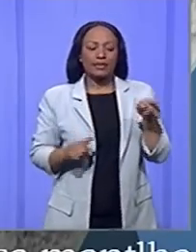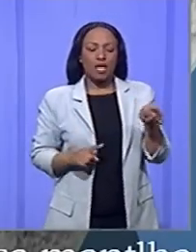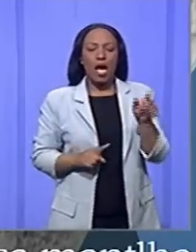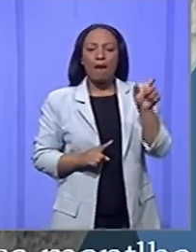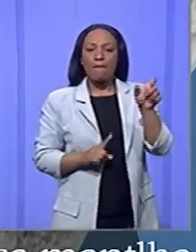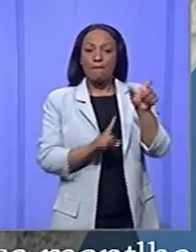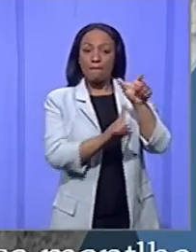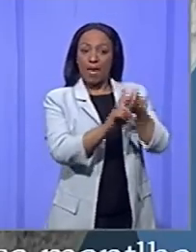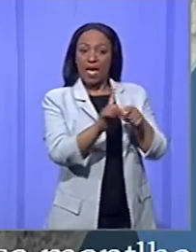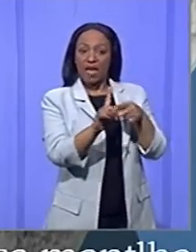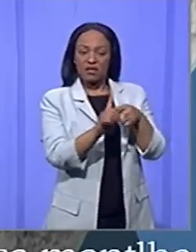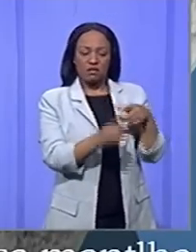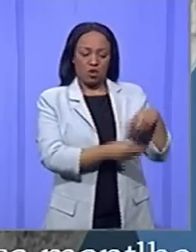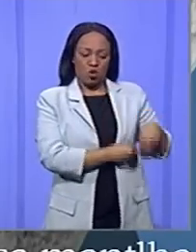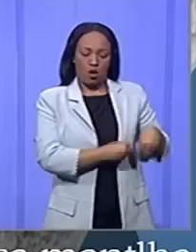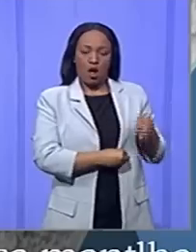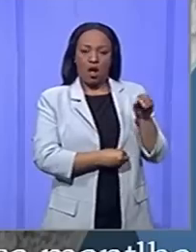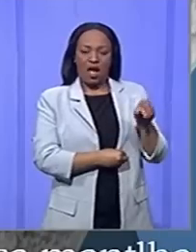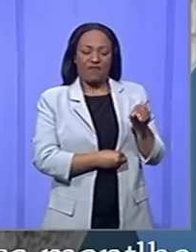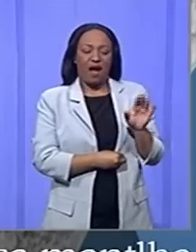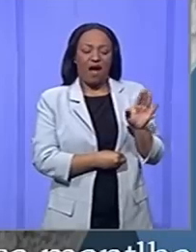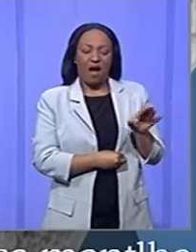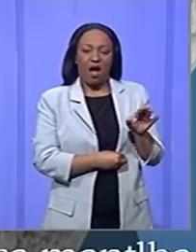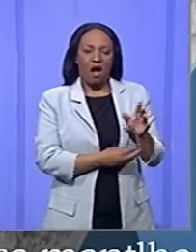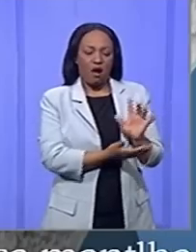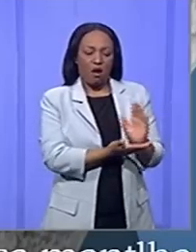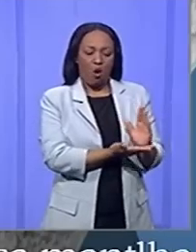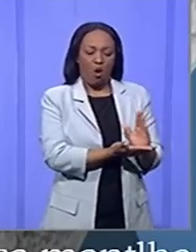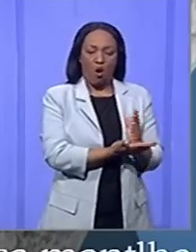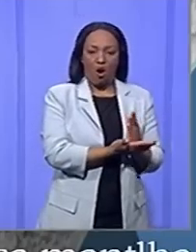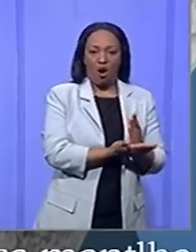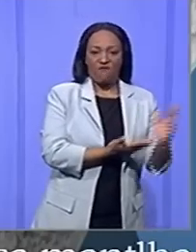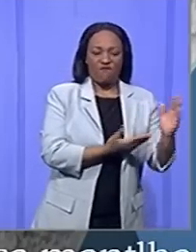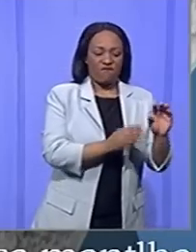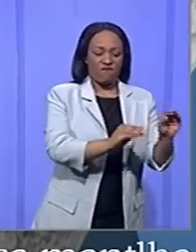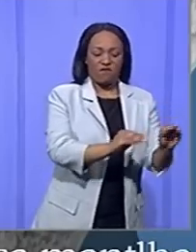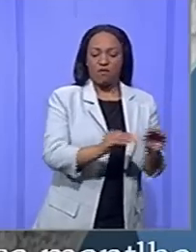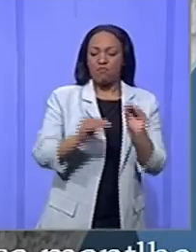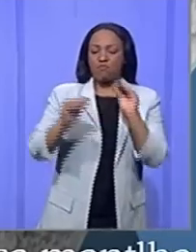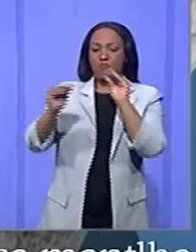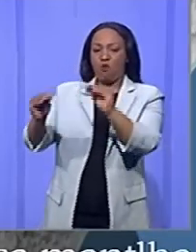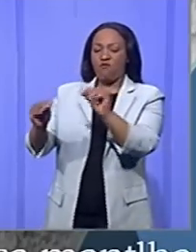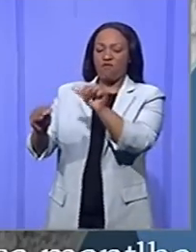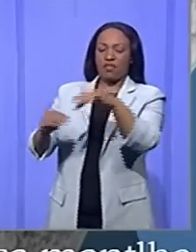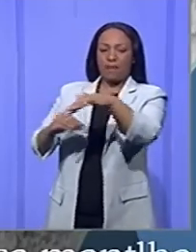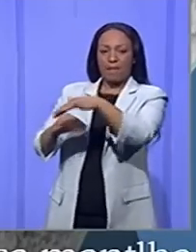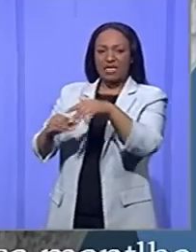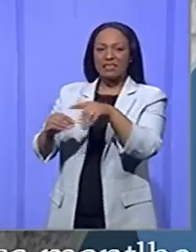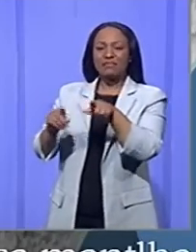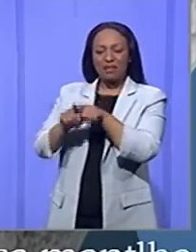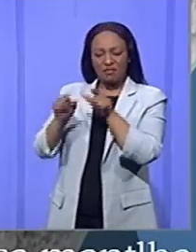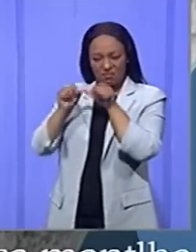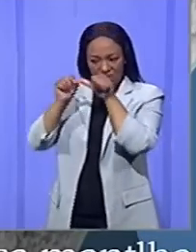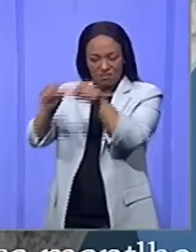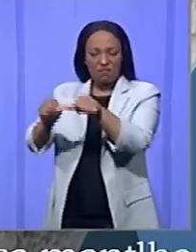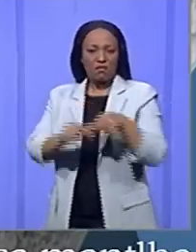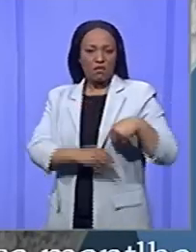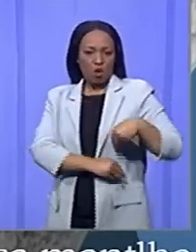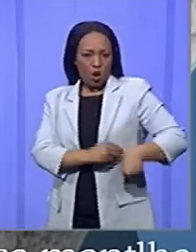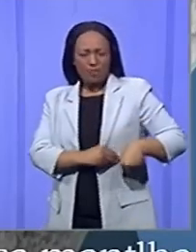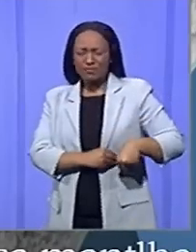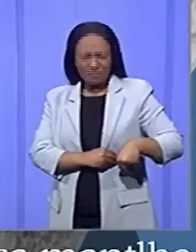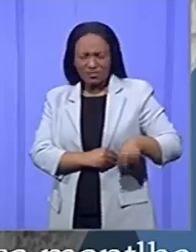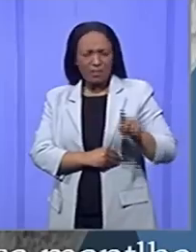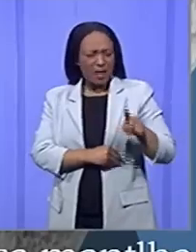hore ba iswa sebakeng se seng ba ba lo senya le ho feta moo ke tse ding tsa dintho tse ne di etsahala mo naheng ya rona mme a re